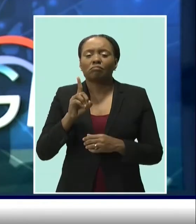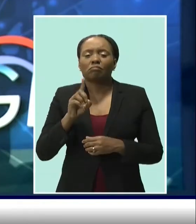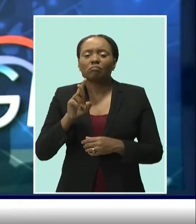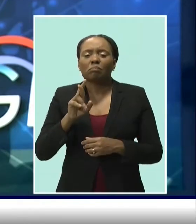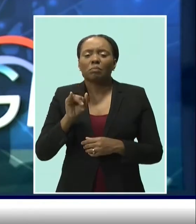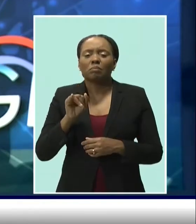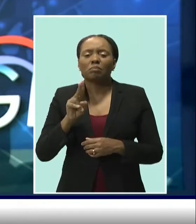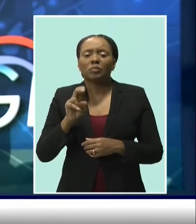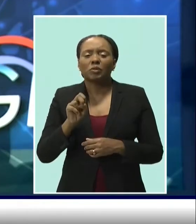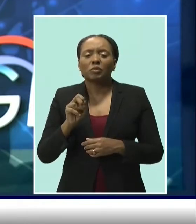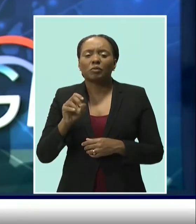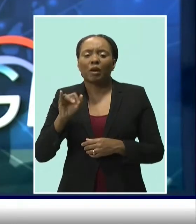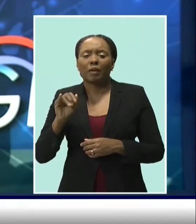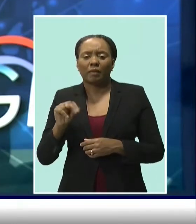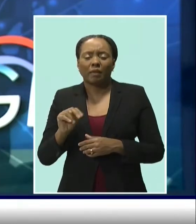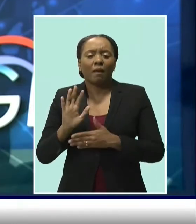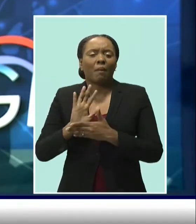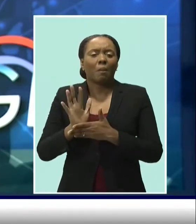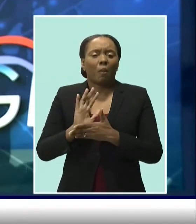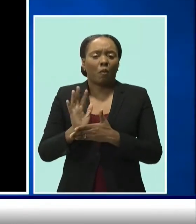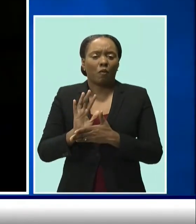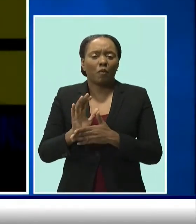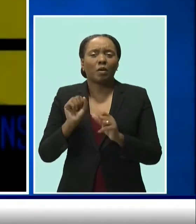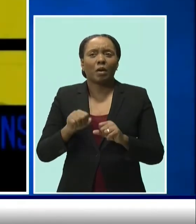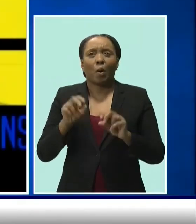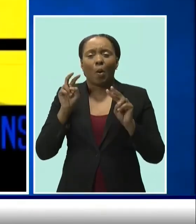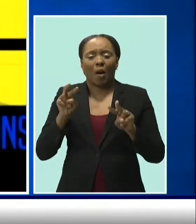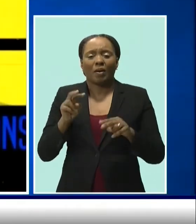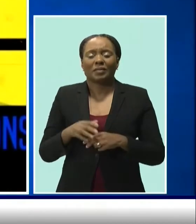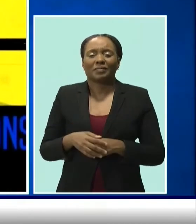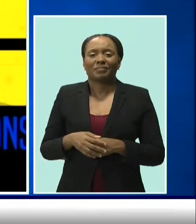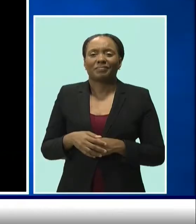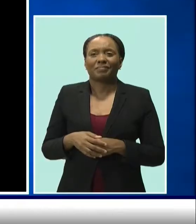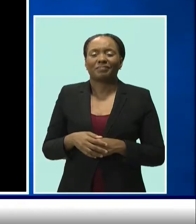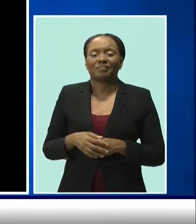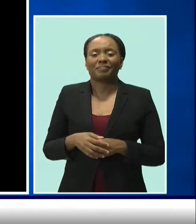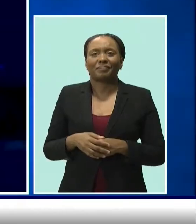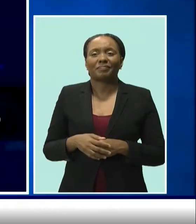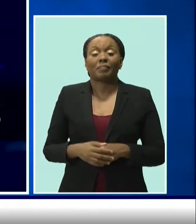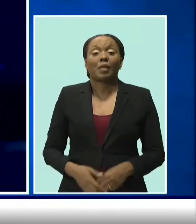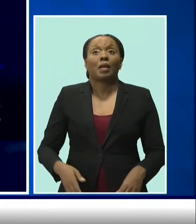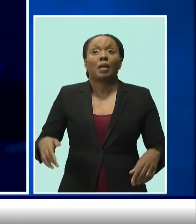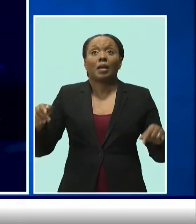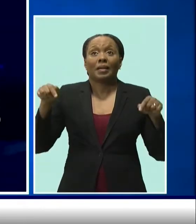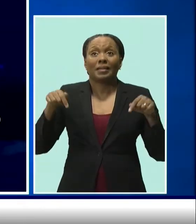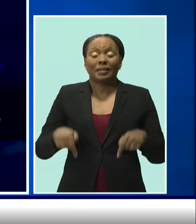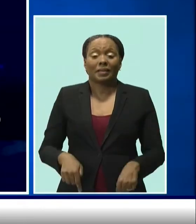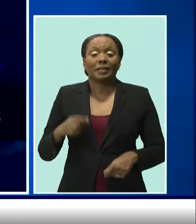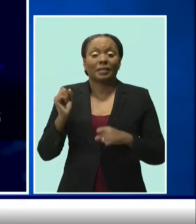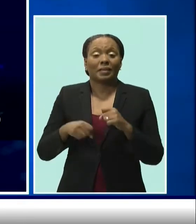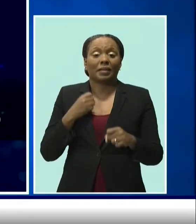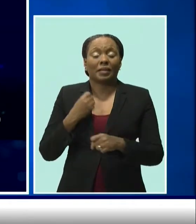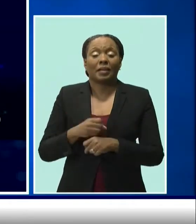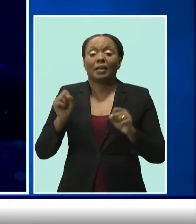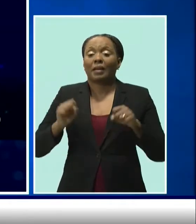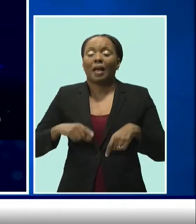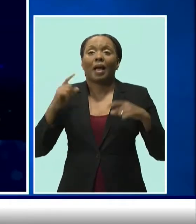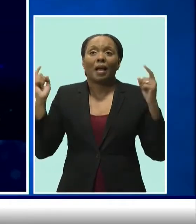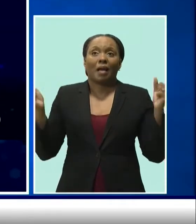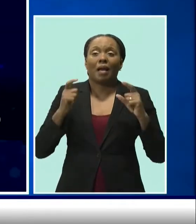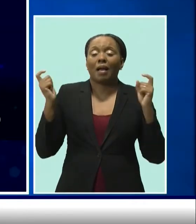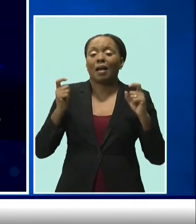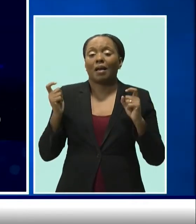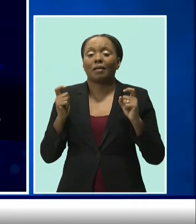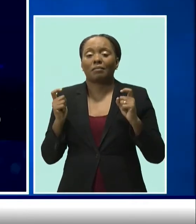Gold awardees. This year, you can celebrate NIFCA Film Gold in the NCF's